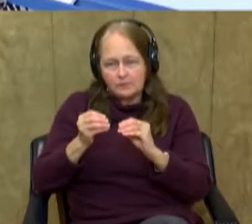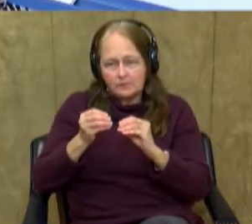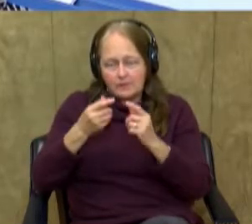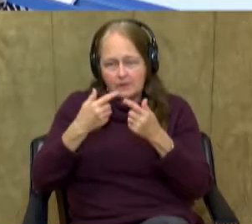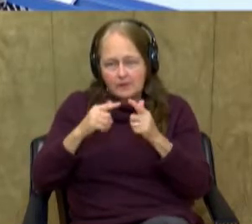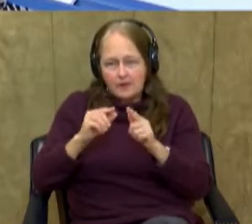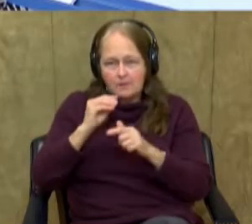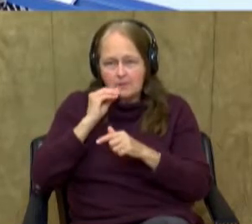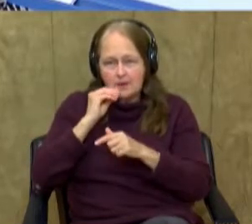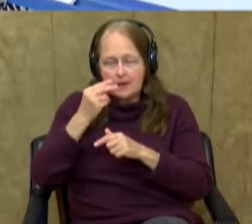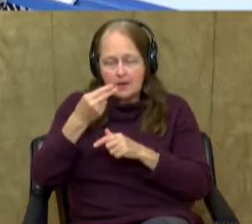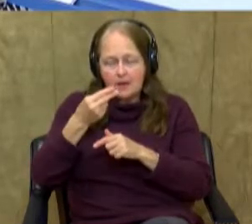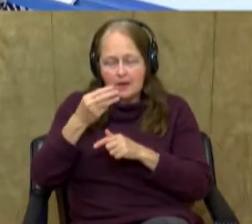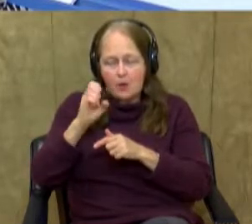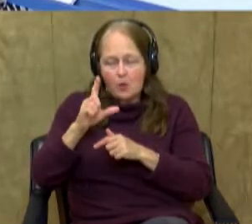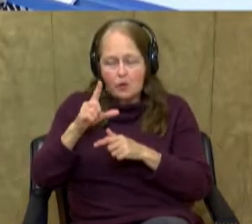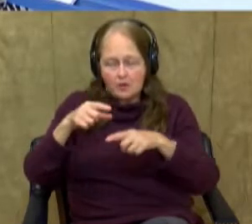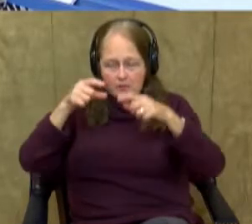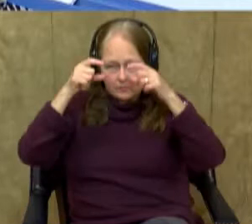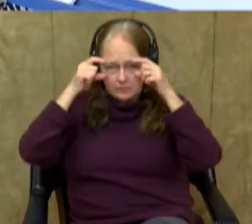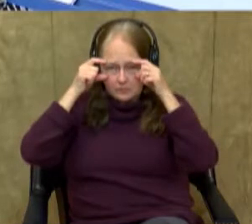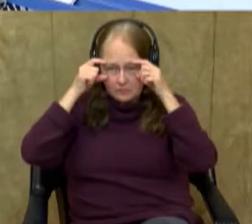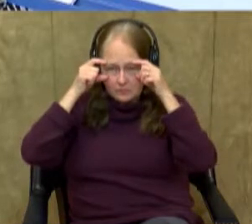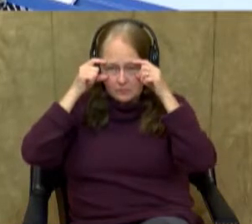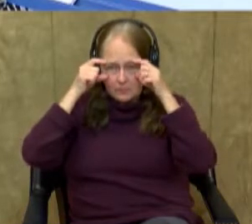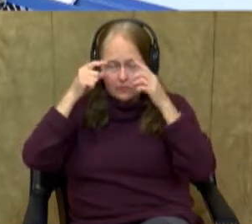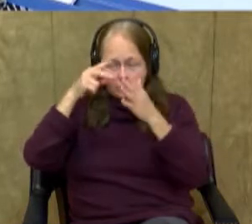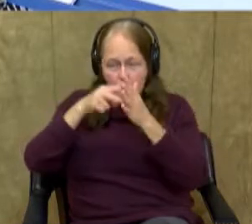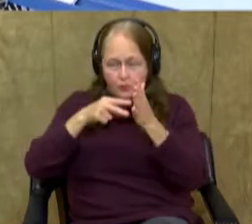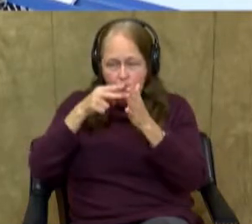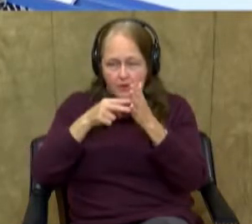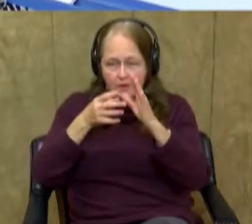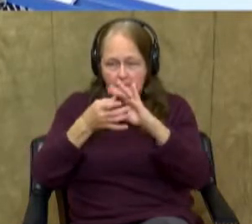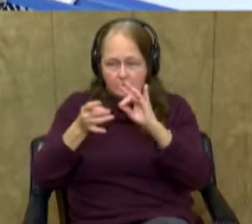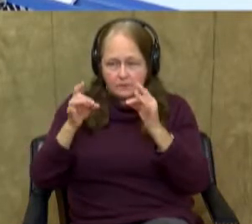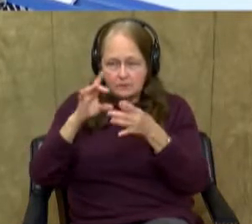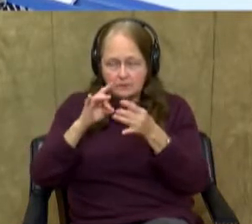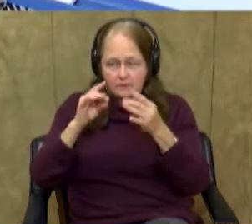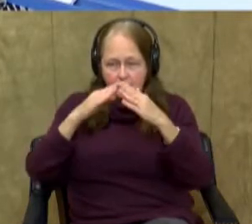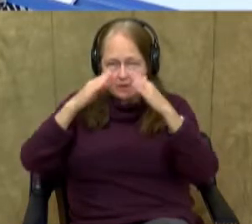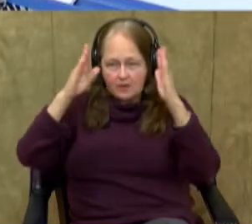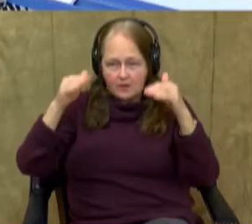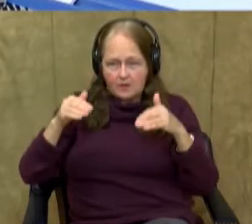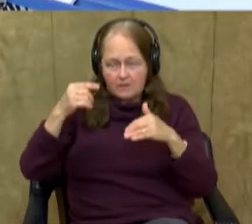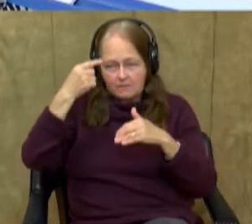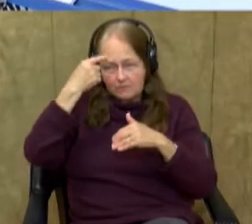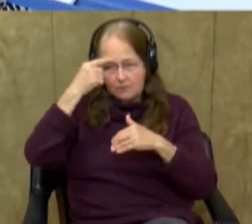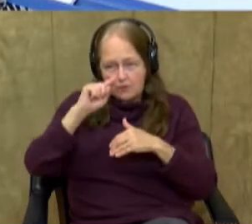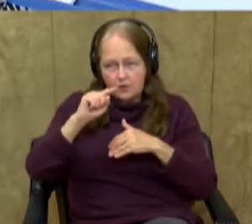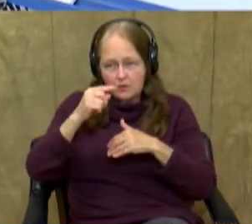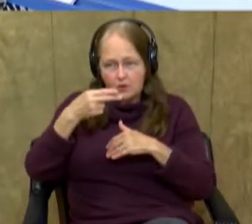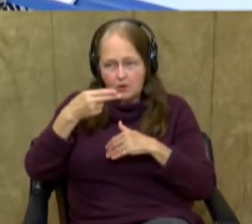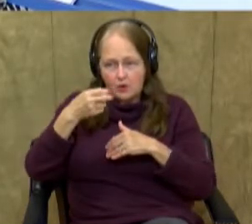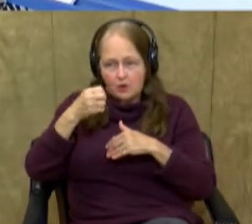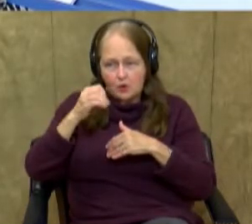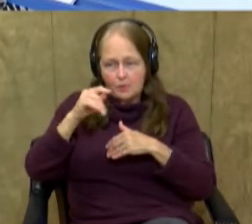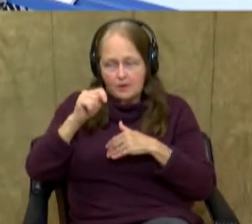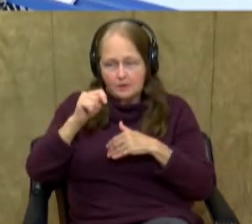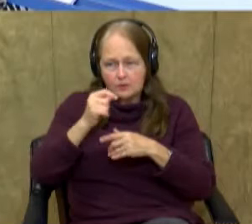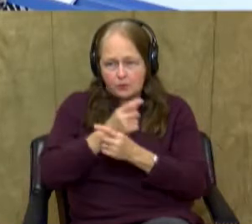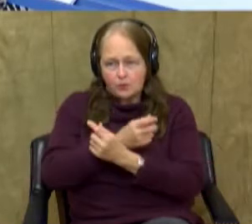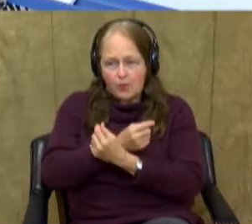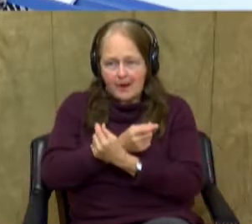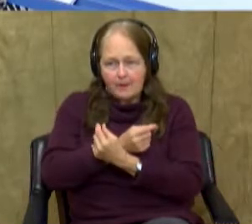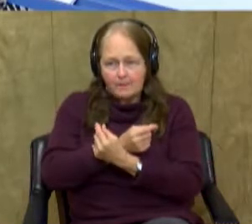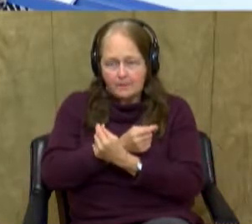Miss Howell get on her reading glasses, and we're going to read the story, A House for a Hermit Crab. All